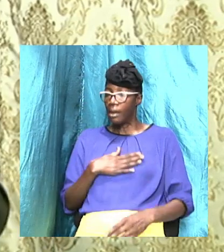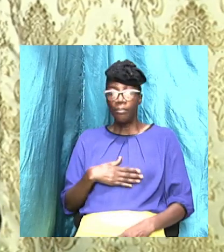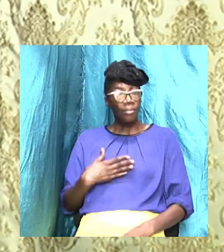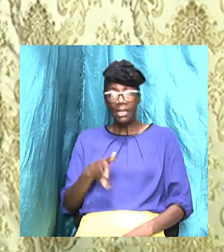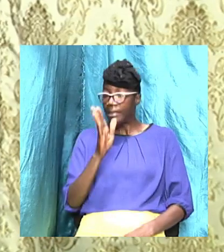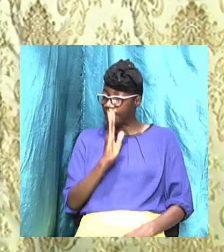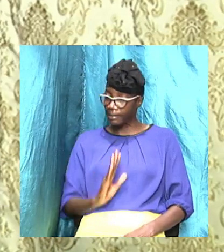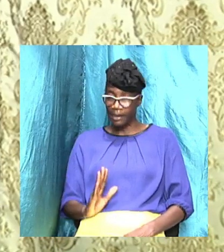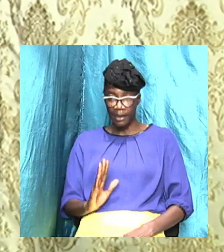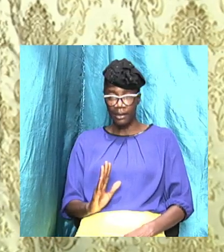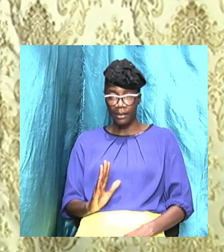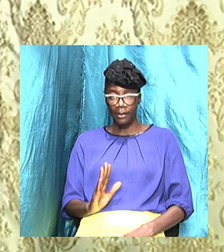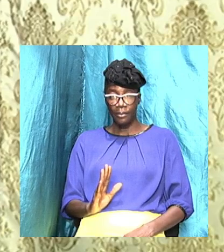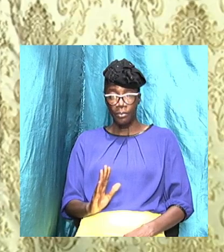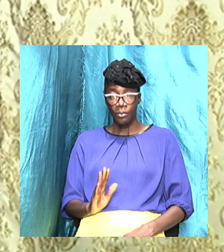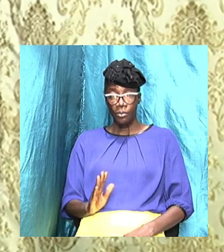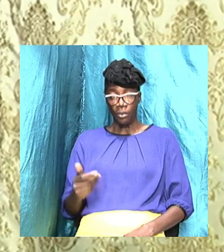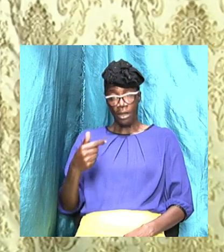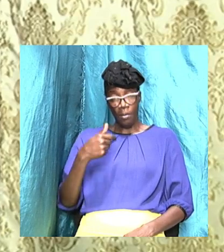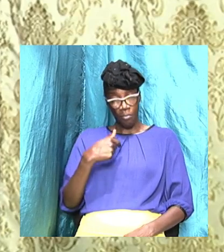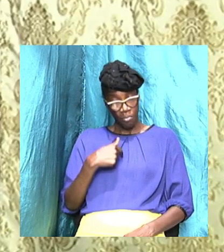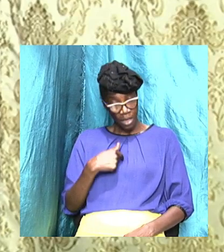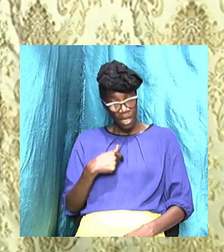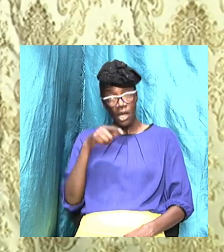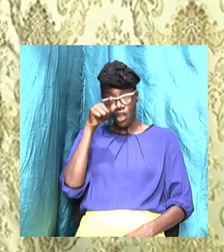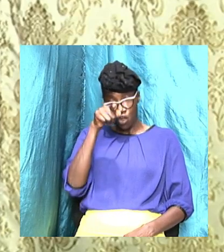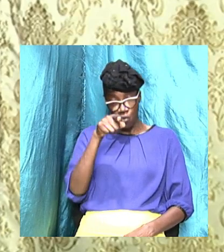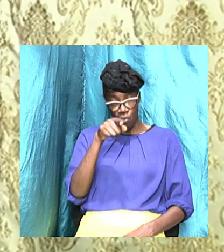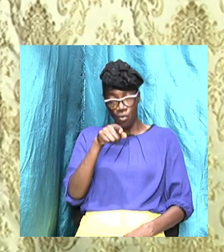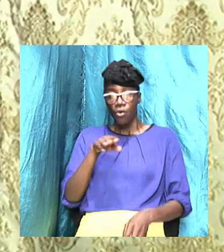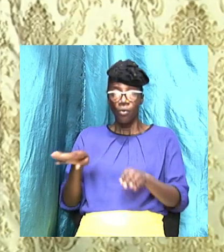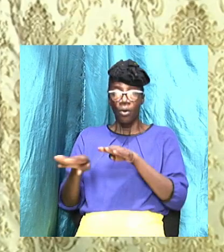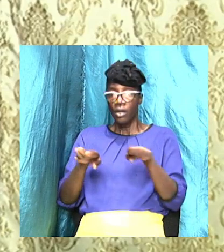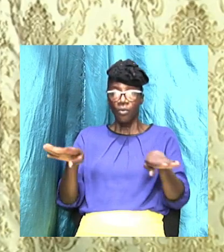So if you want to walk acceptable